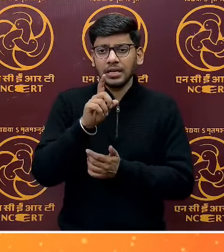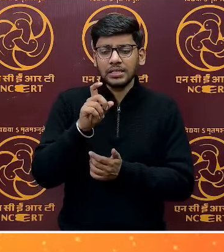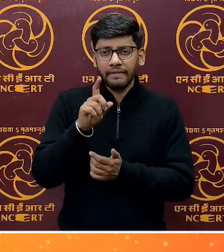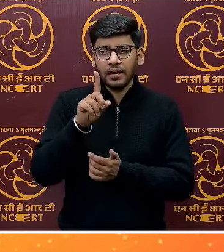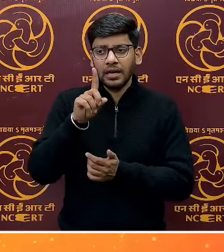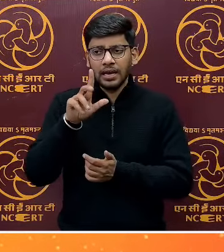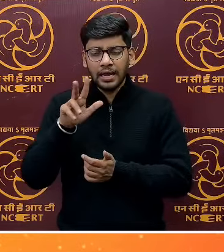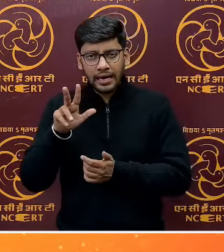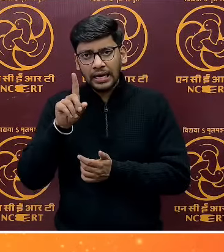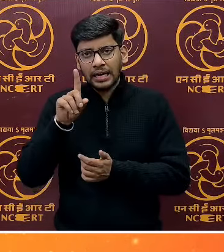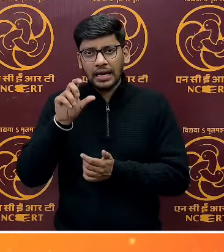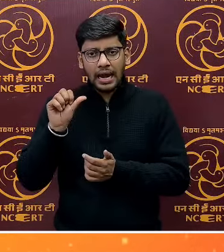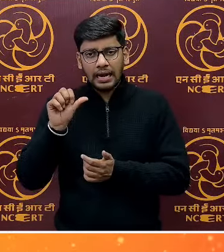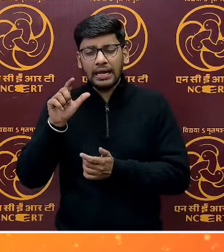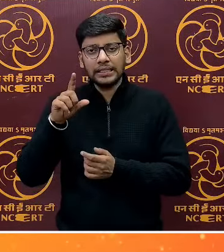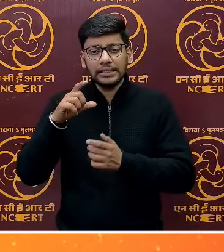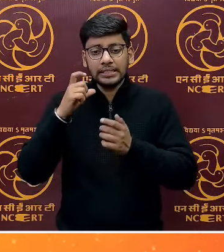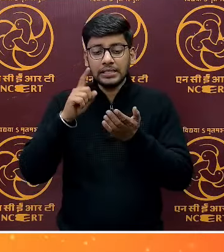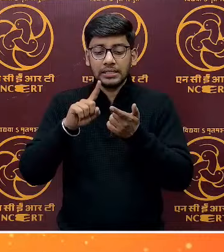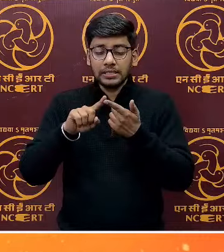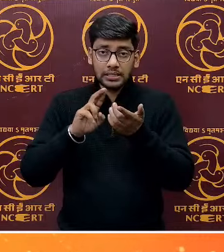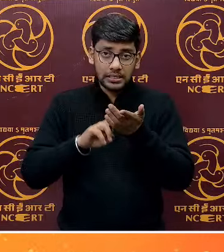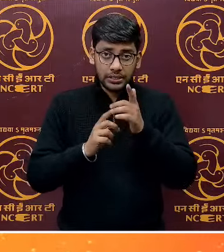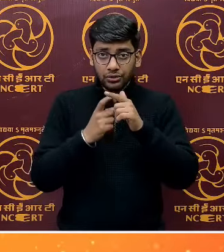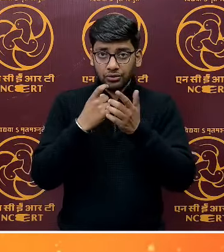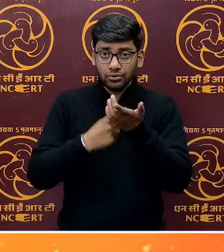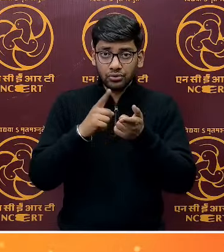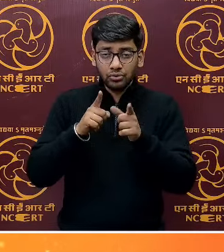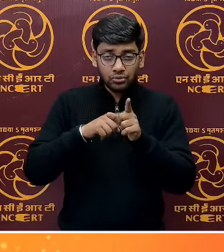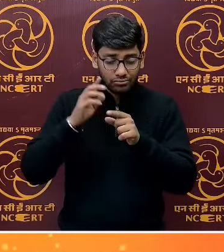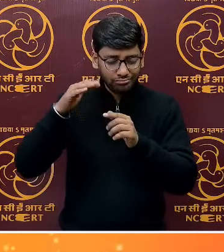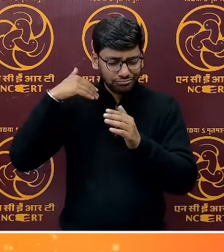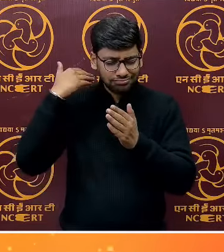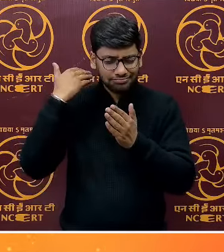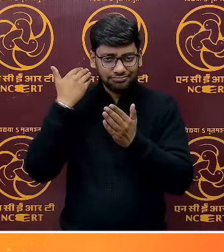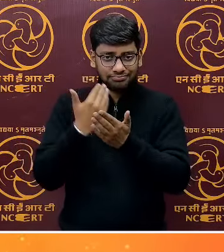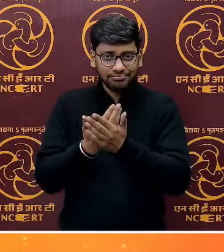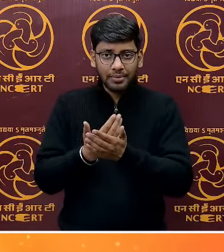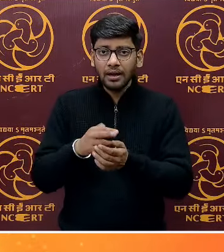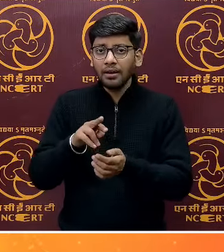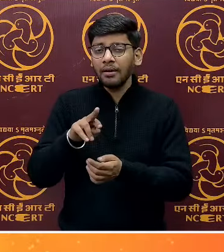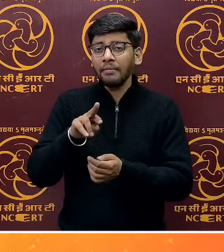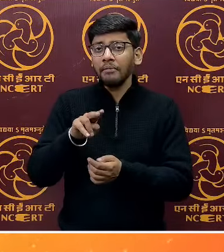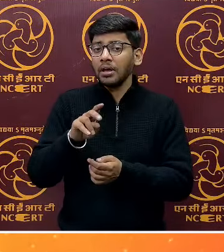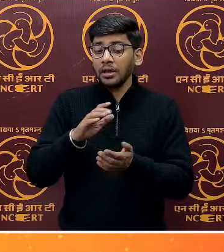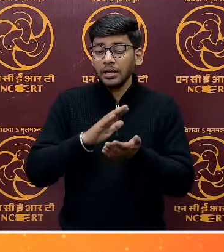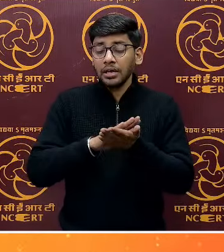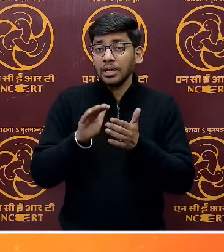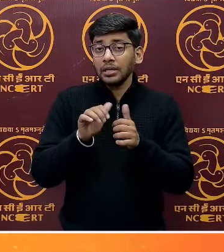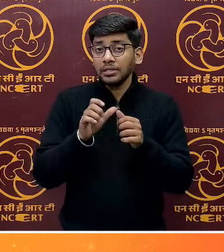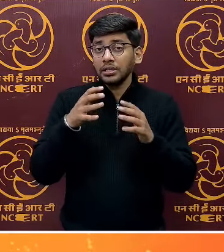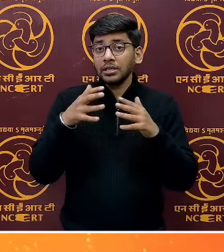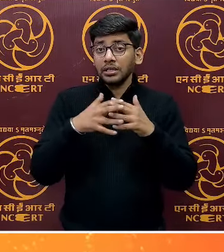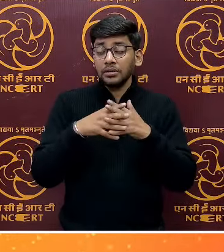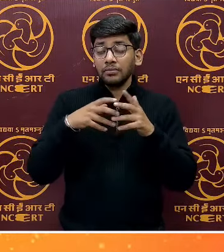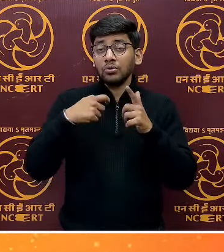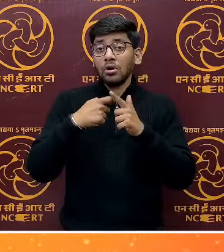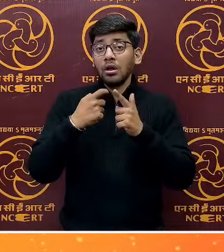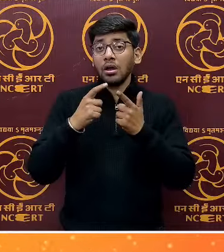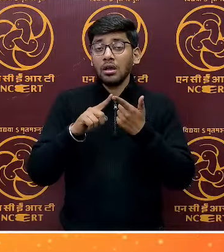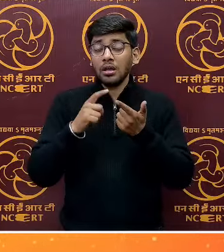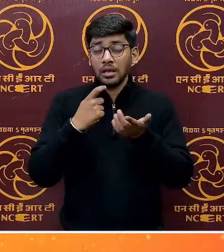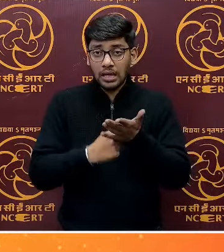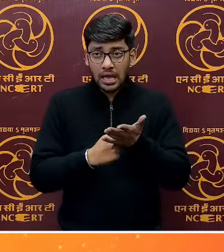19th centuries, hawking was a great game, and which is how you have the word hawker now. So, hawking